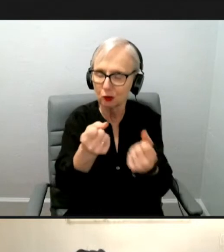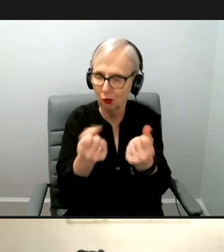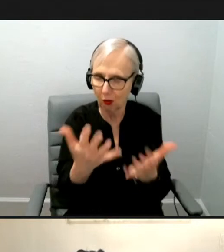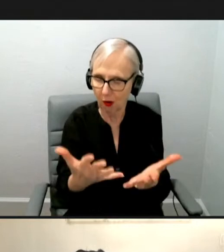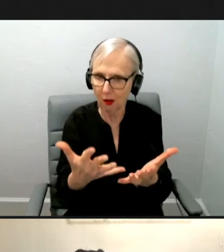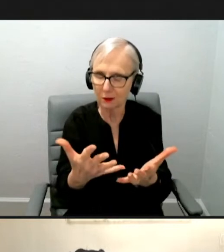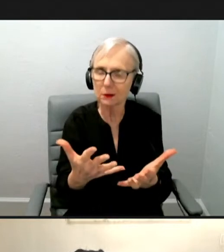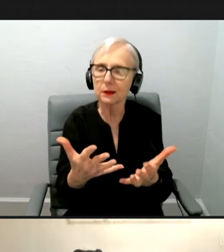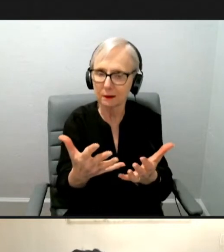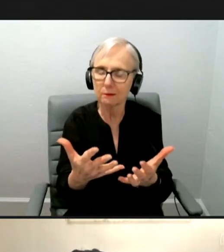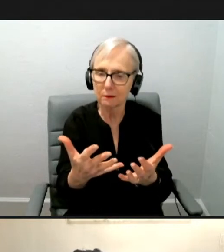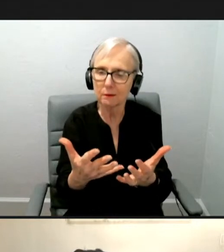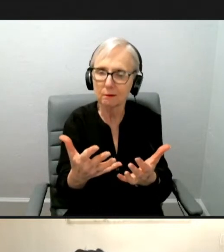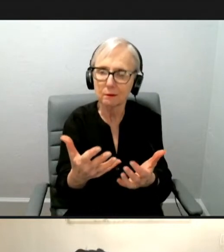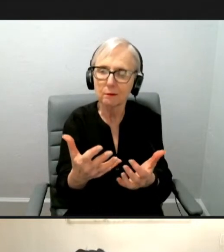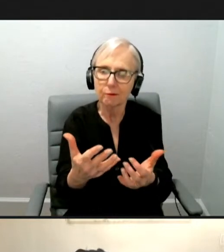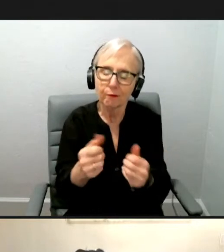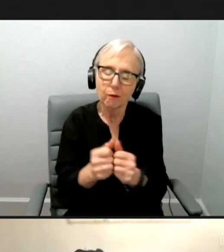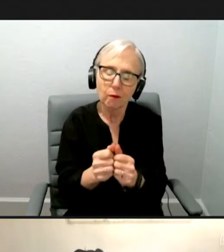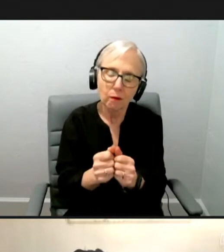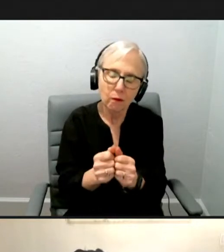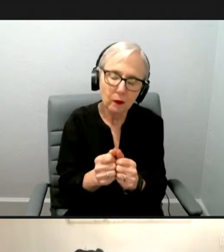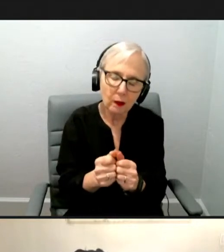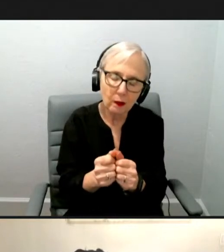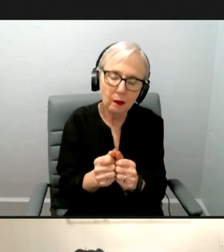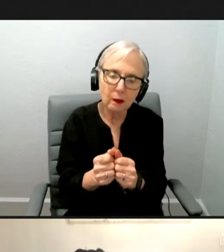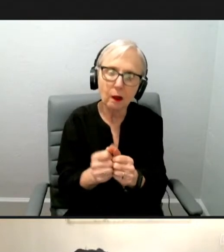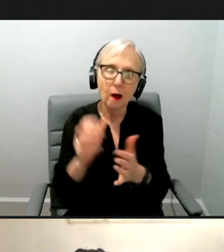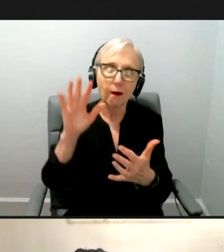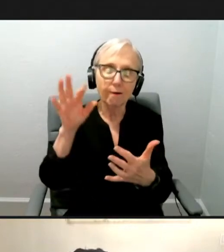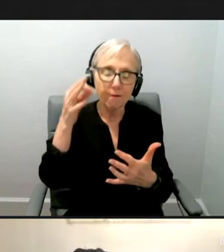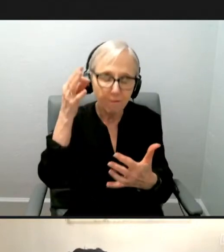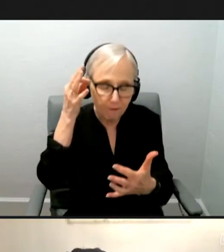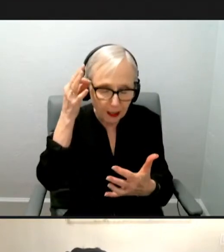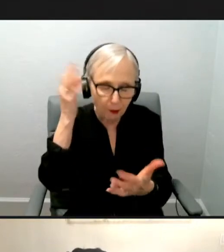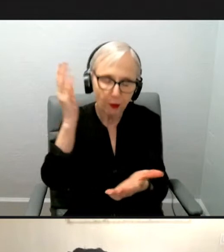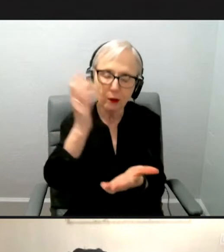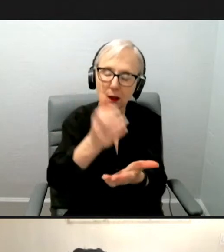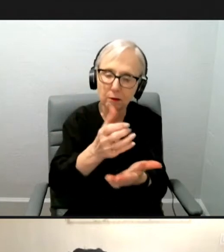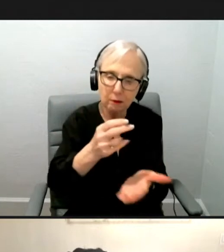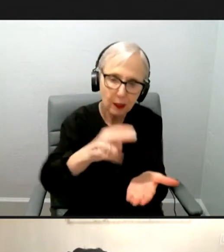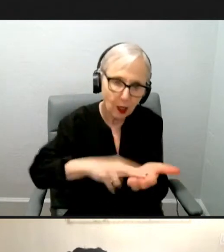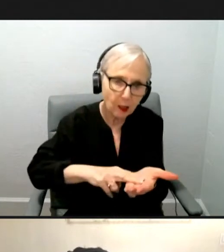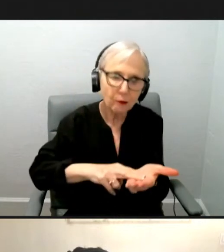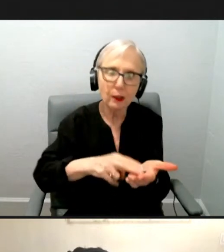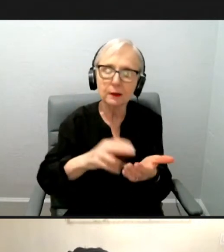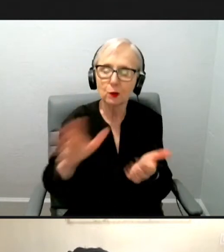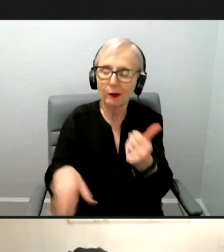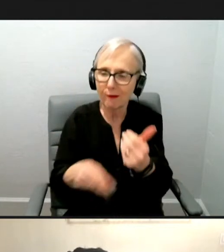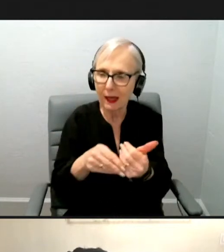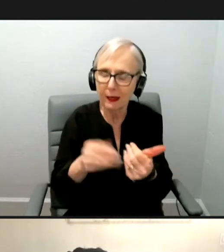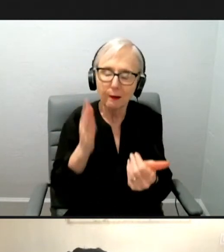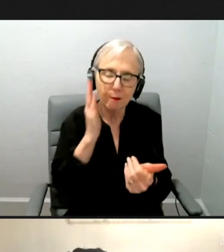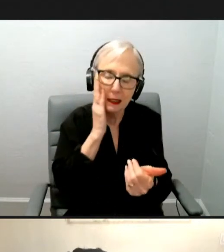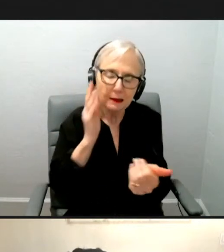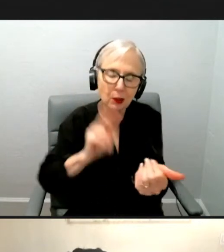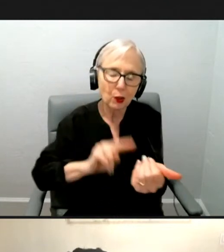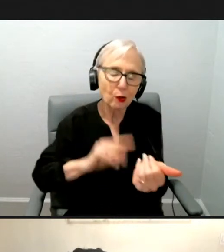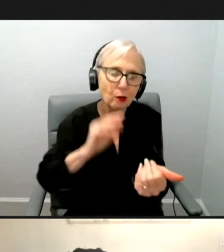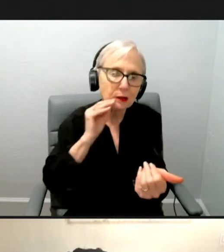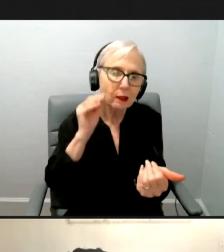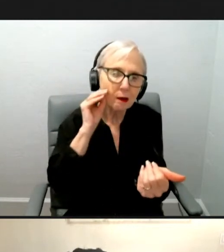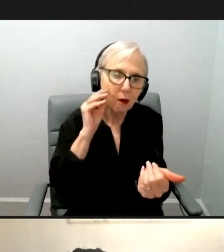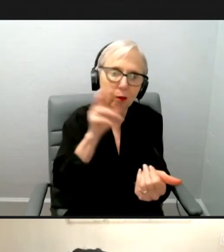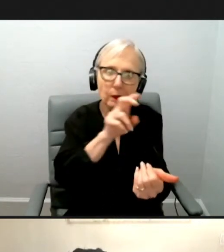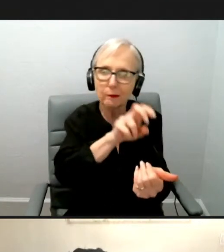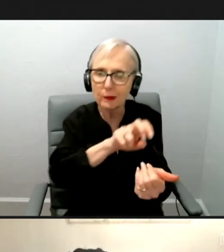We're adding beds, with our federal teams, with our contracts. We've added beds at nursing homes so that people can be transferred